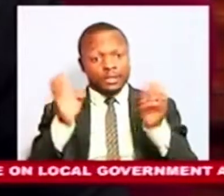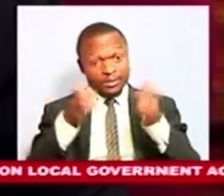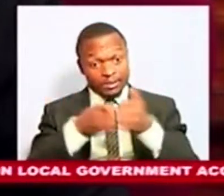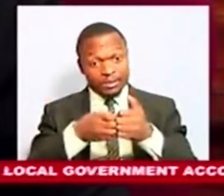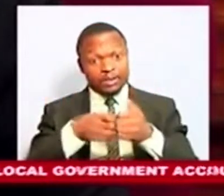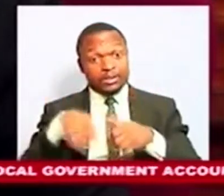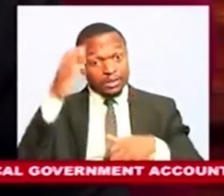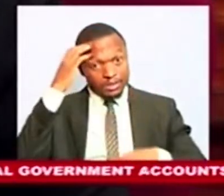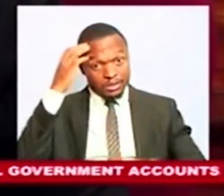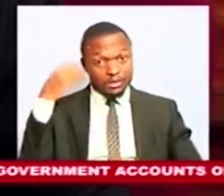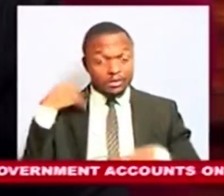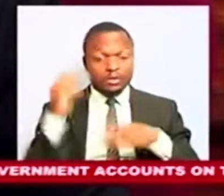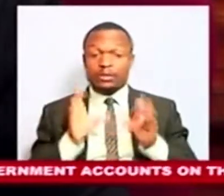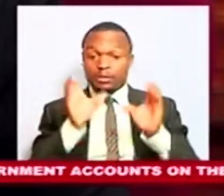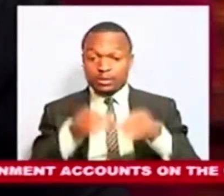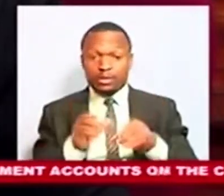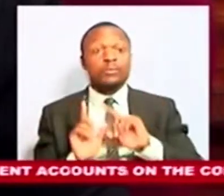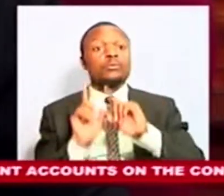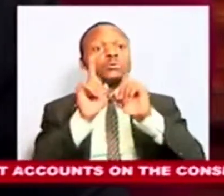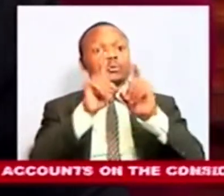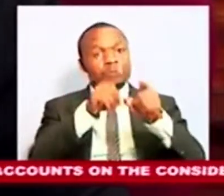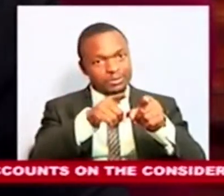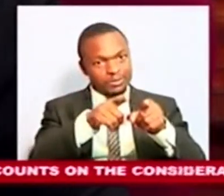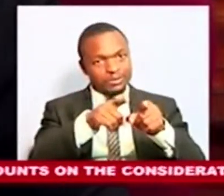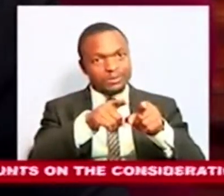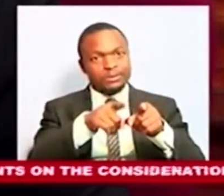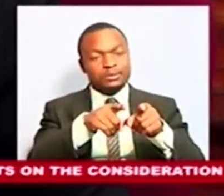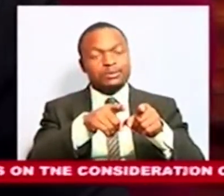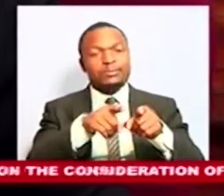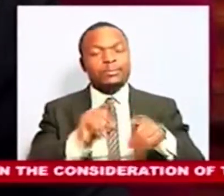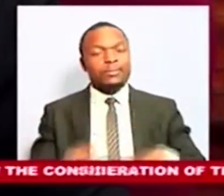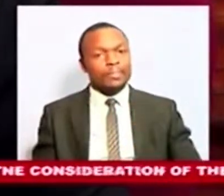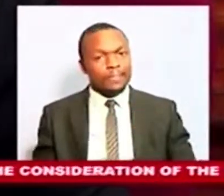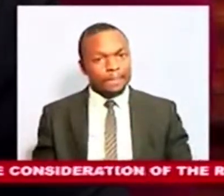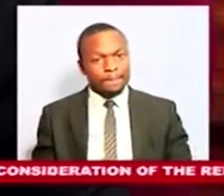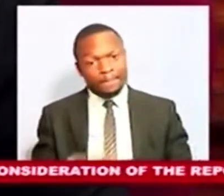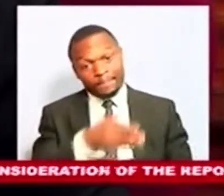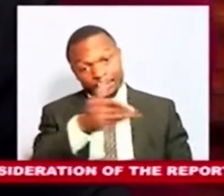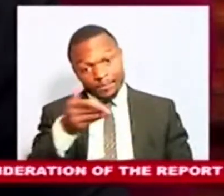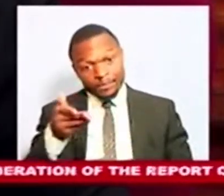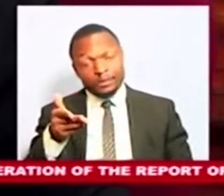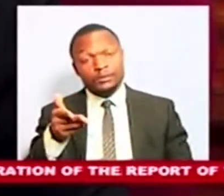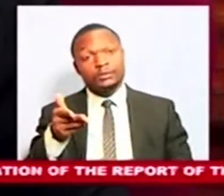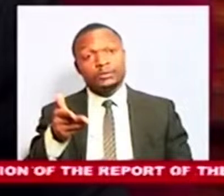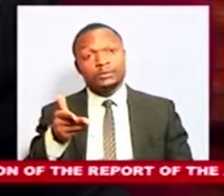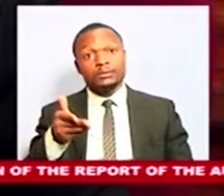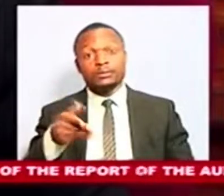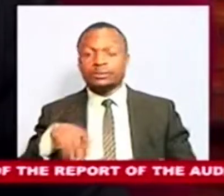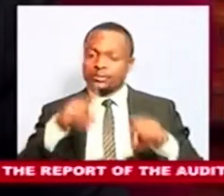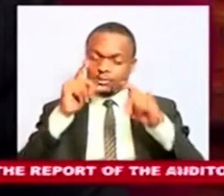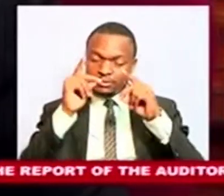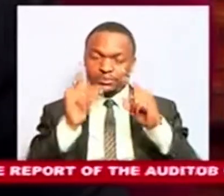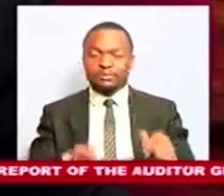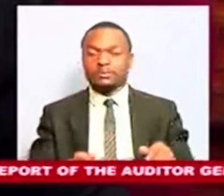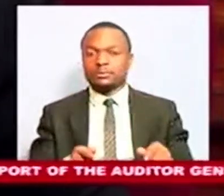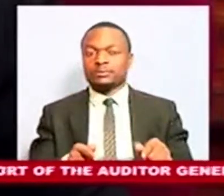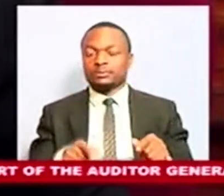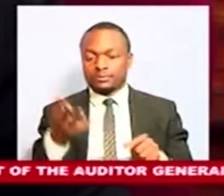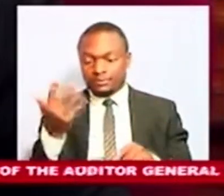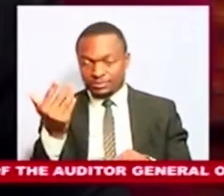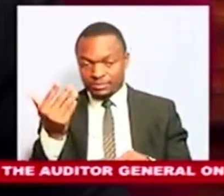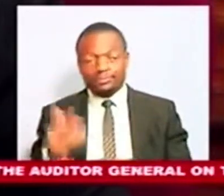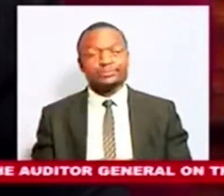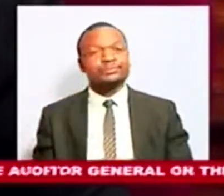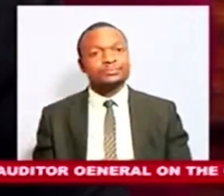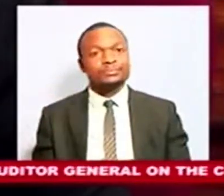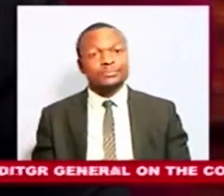an officer from the council still went on the ground, and eventually that's how we are arriving at the 15. So as it